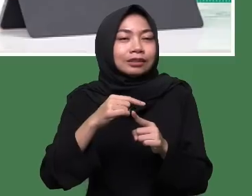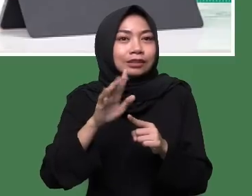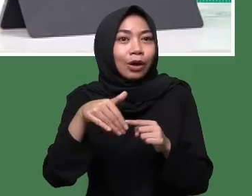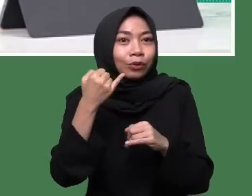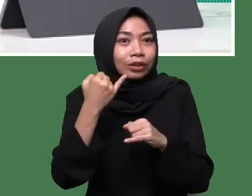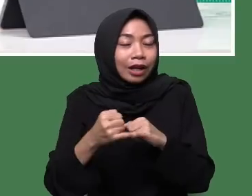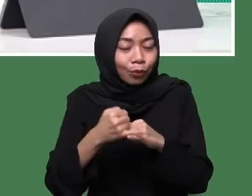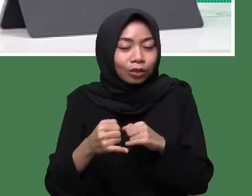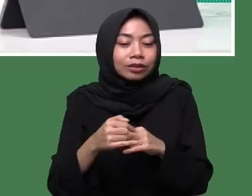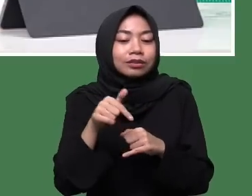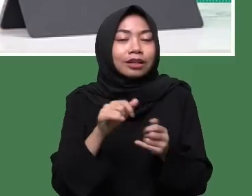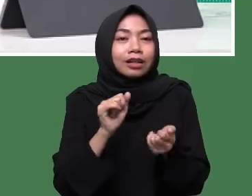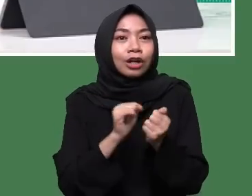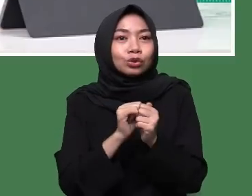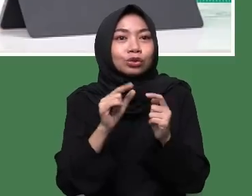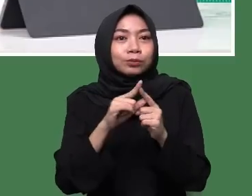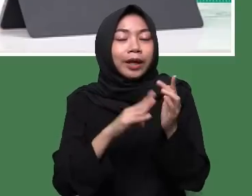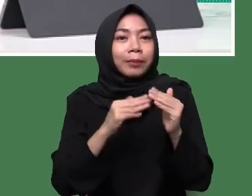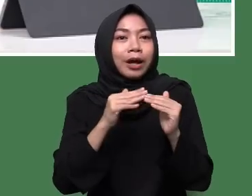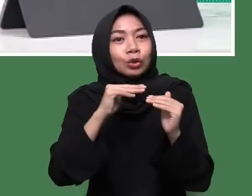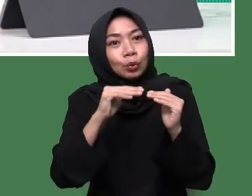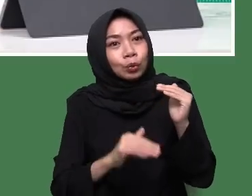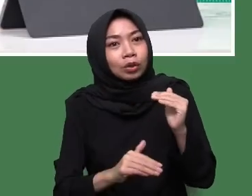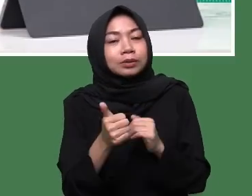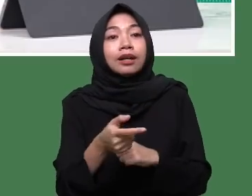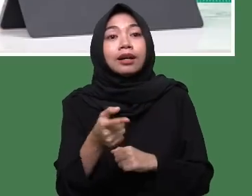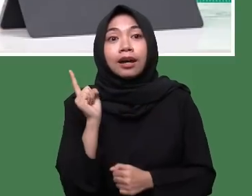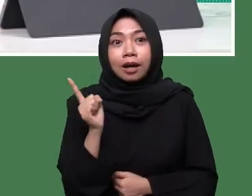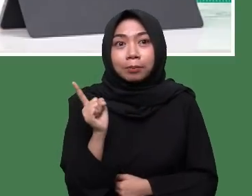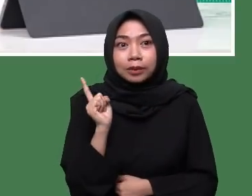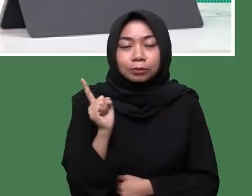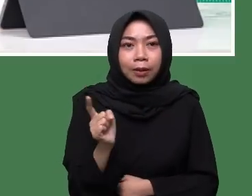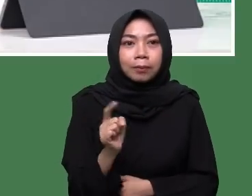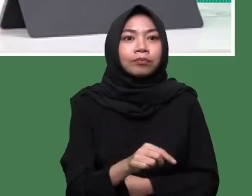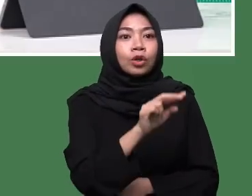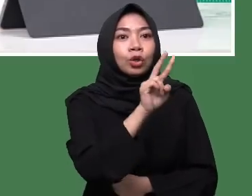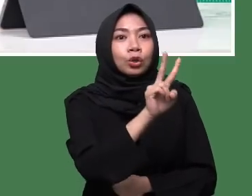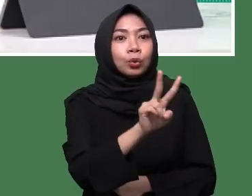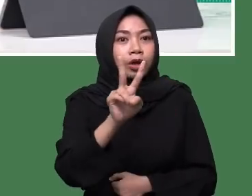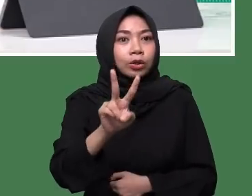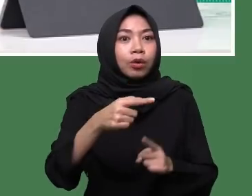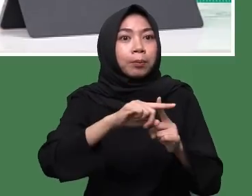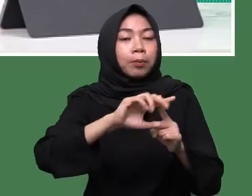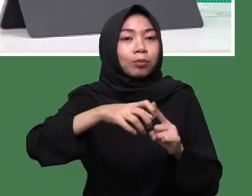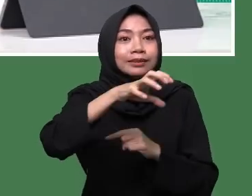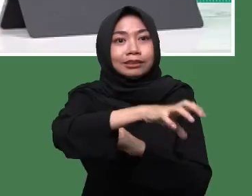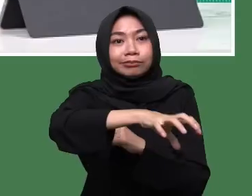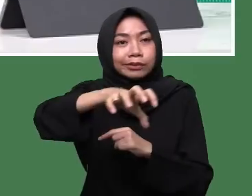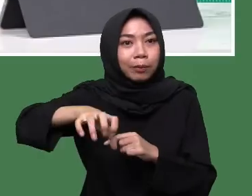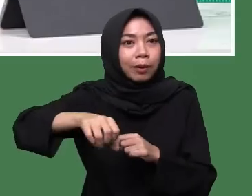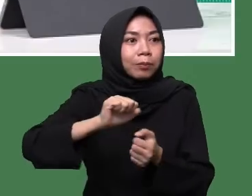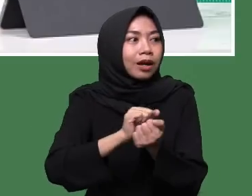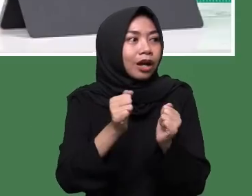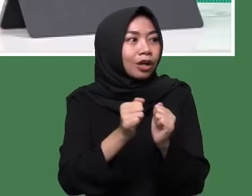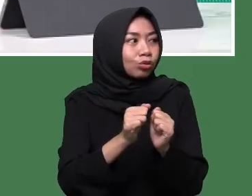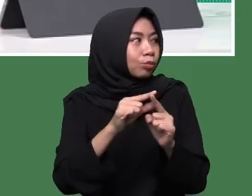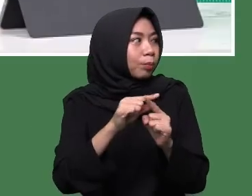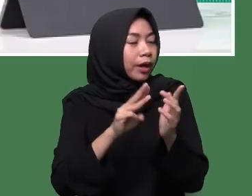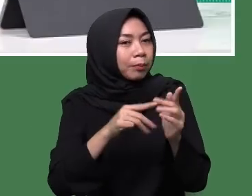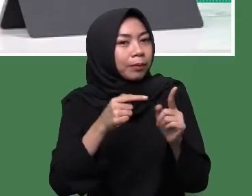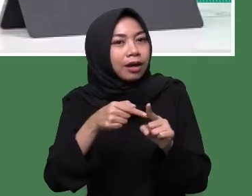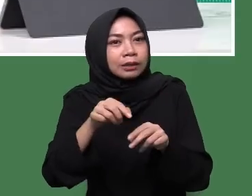Why is that? Because among the 22 provinces affected by FMD, we monitor closely every